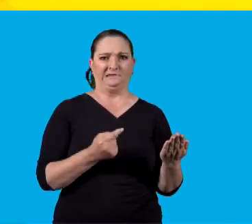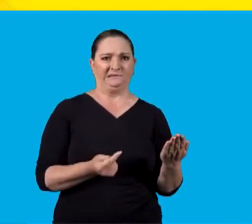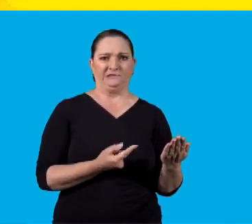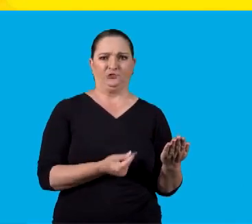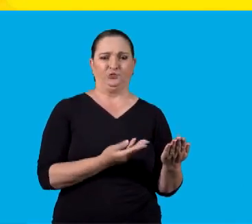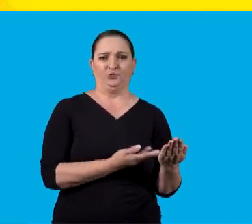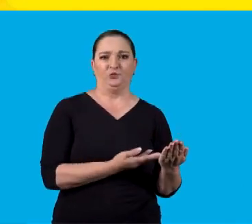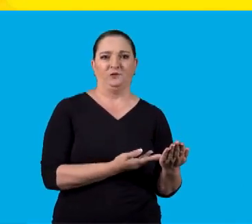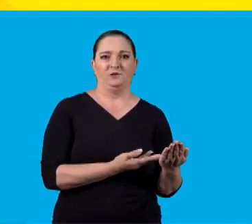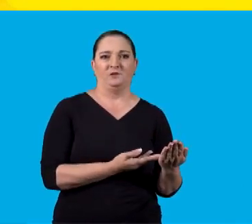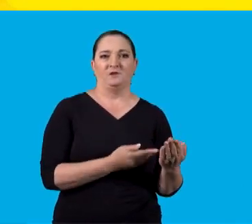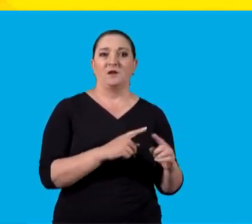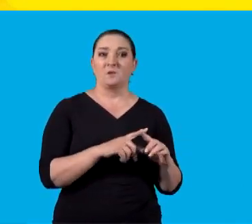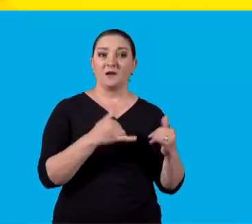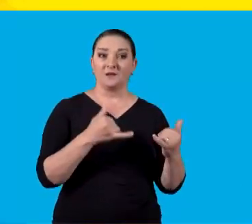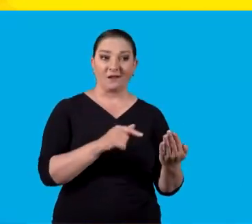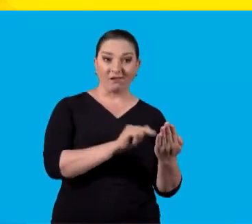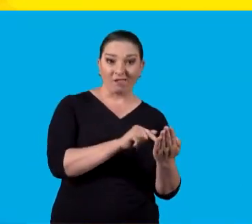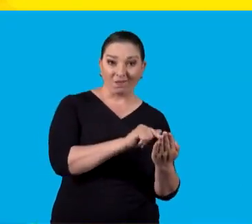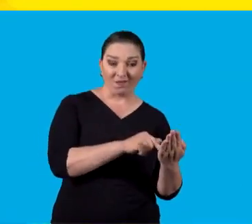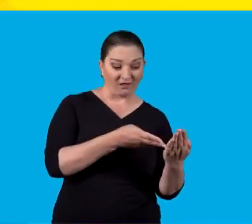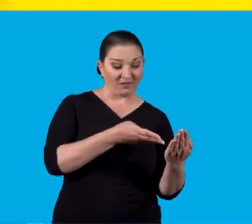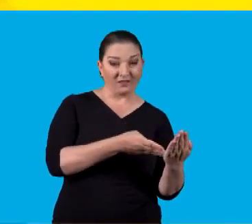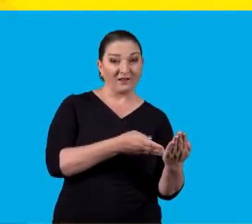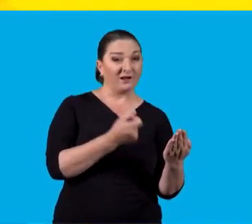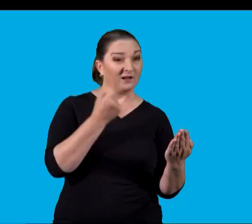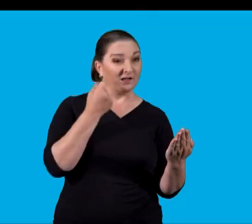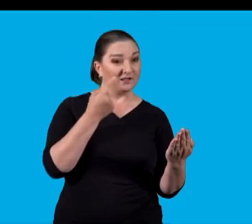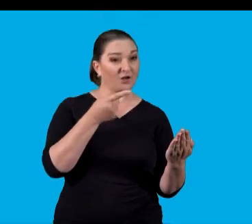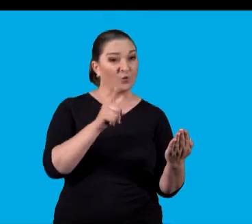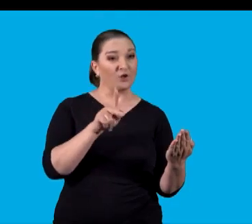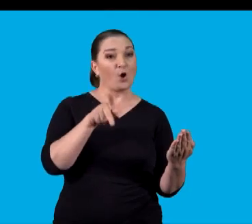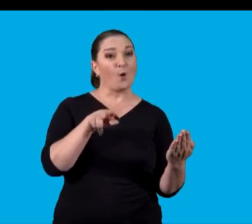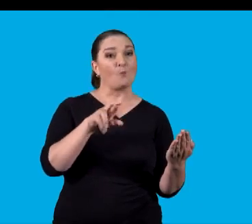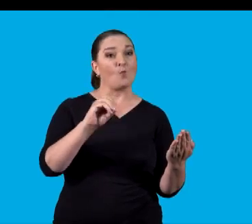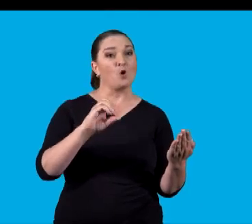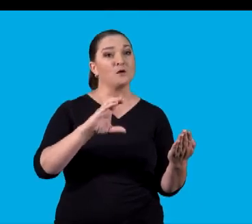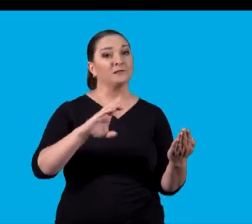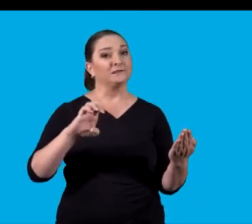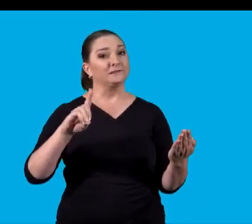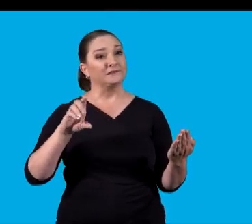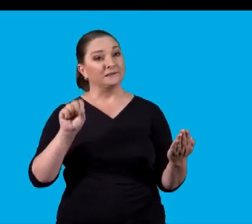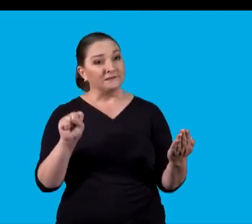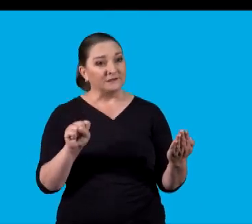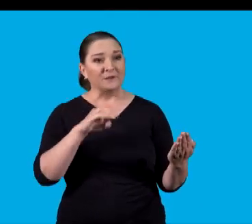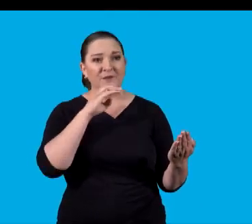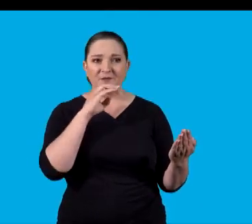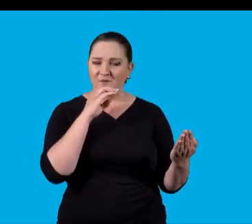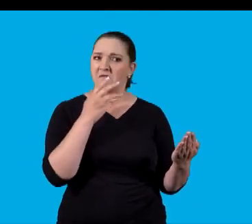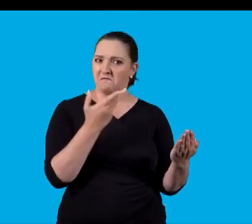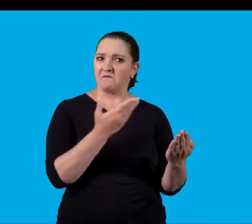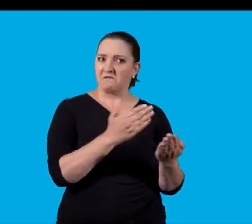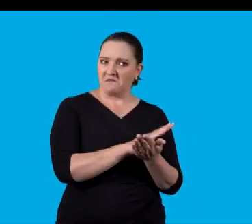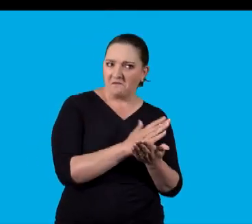the proceeds from the issue of shares. You have to understand that the calculation of the proceeds from issue of